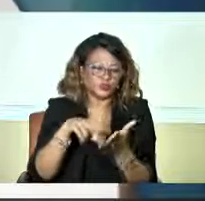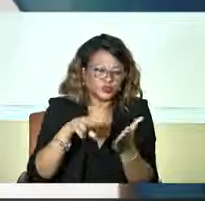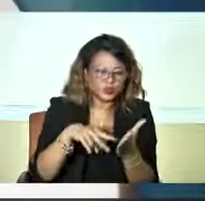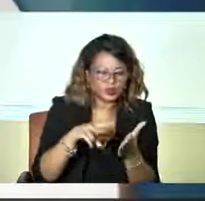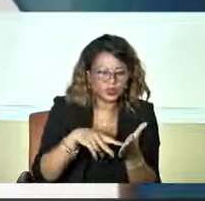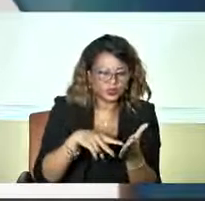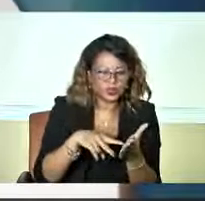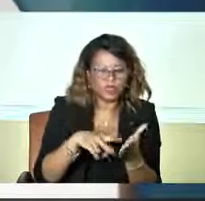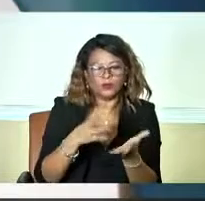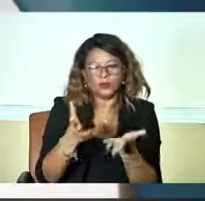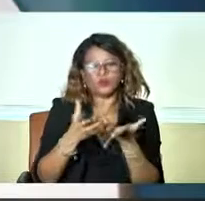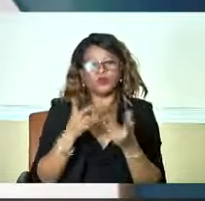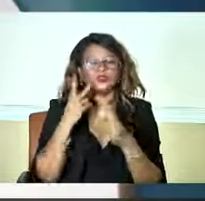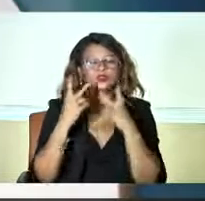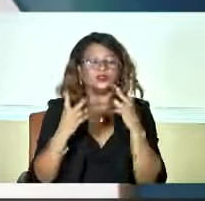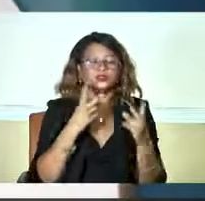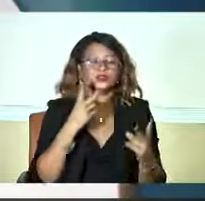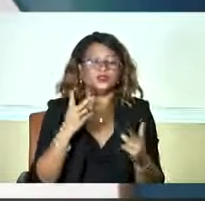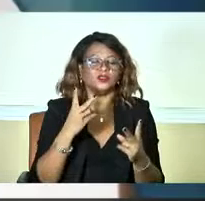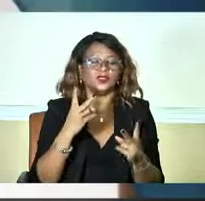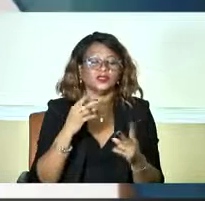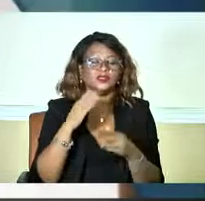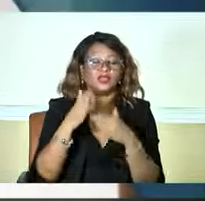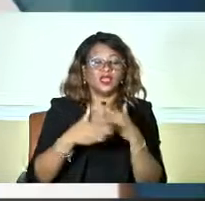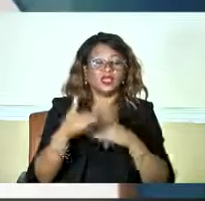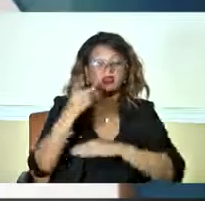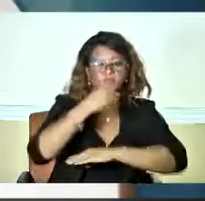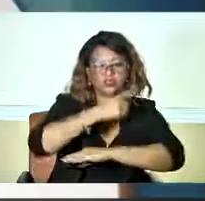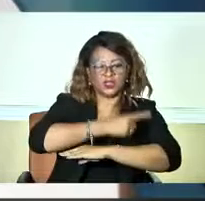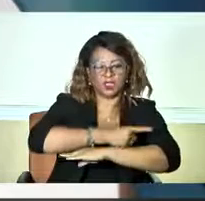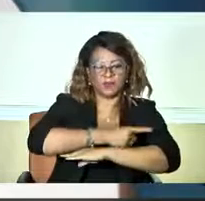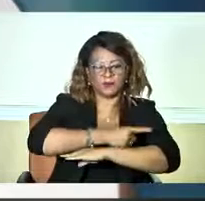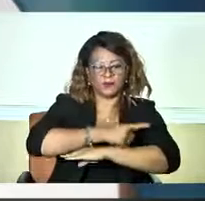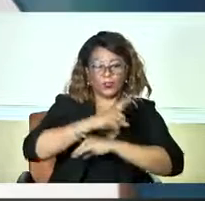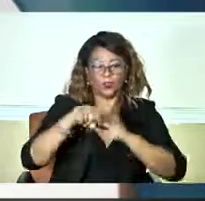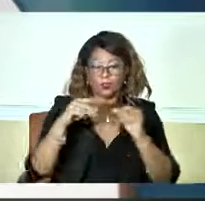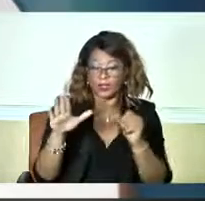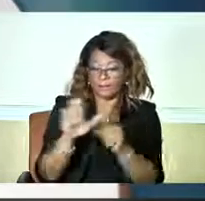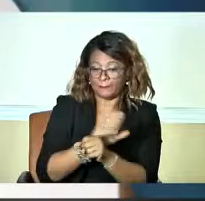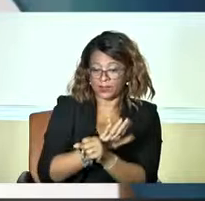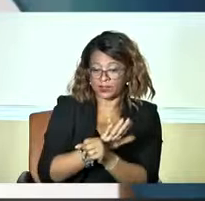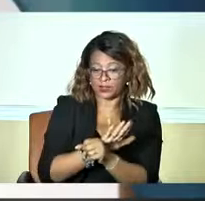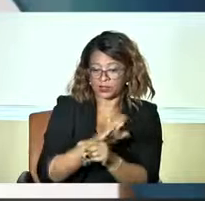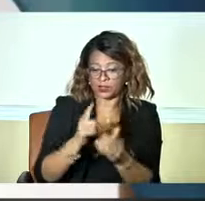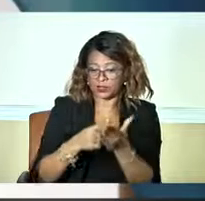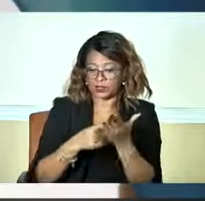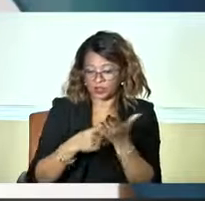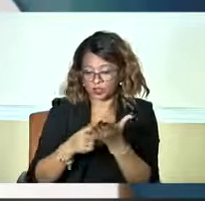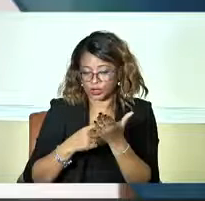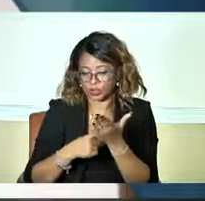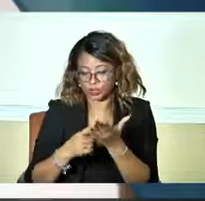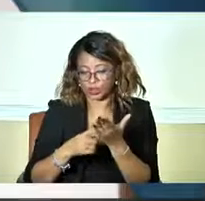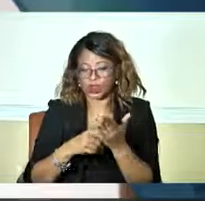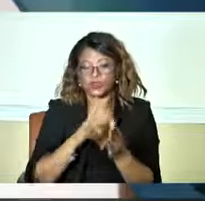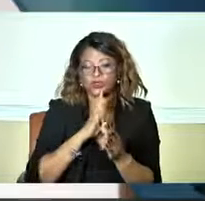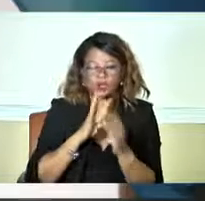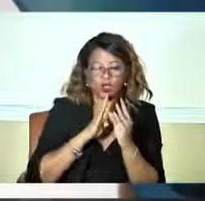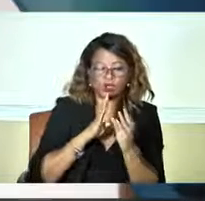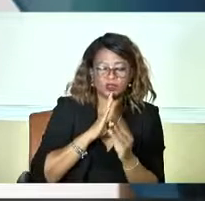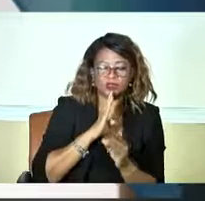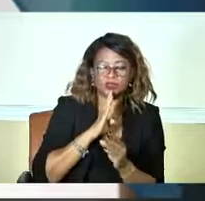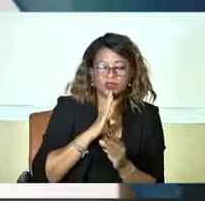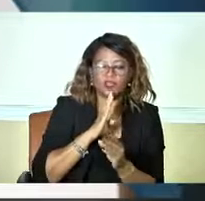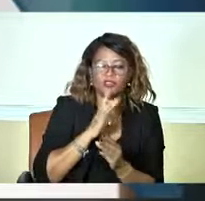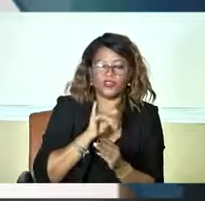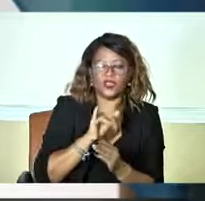reads. But we want to see that at the end of the day, once we've completed the discussions and the talks with them, that